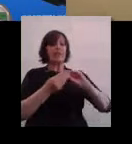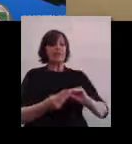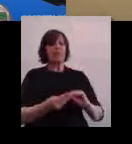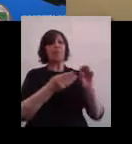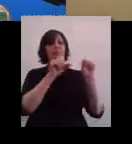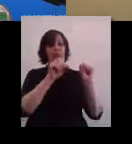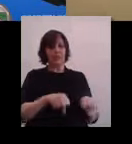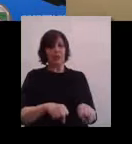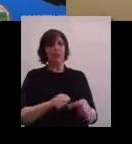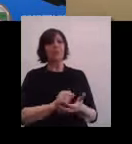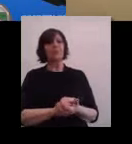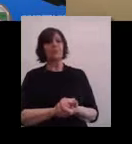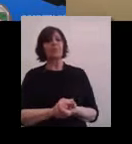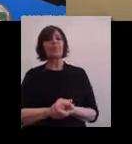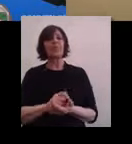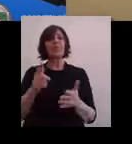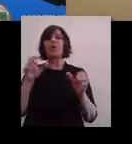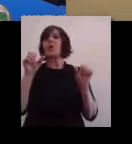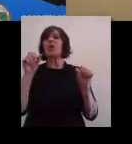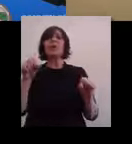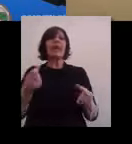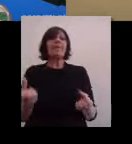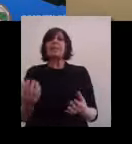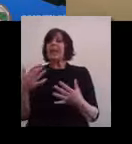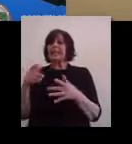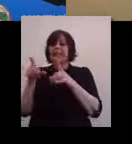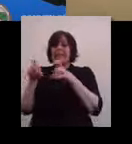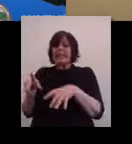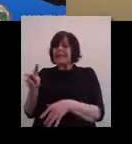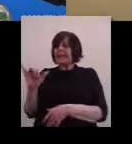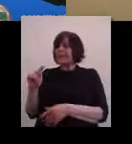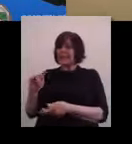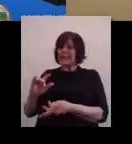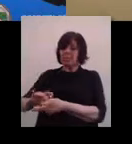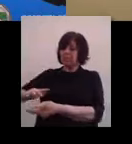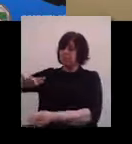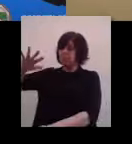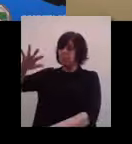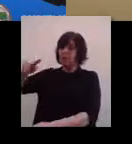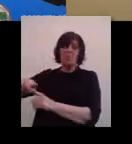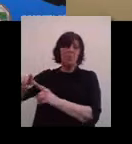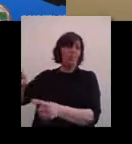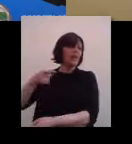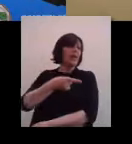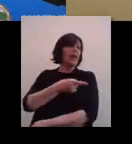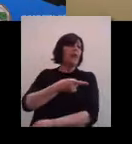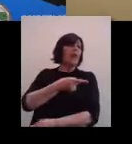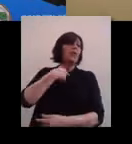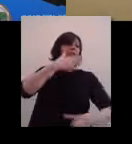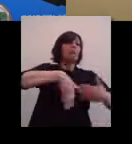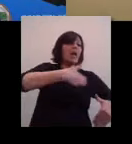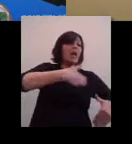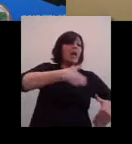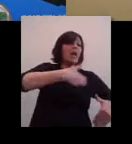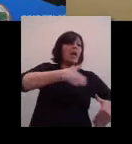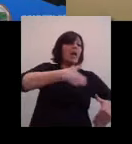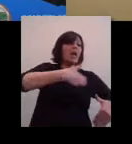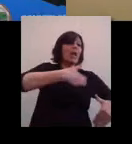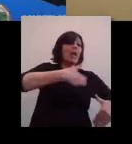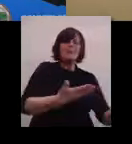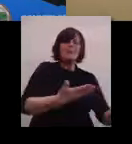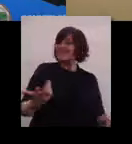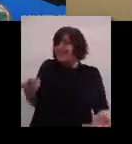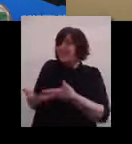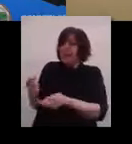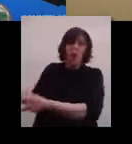have as many test kits as you want, but if you can only do tests for 50 people through the equipment that analyzes it, it really doesn't matter how many test kits you have.